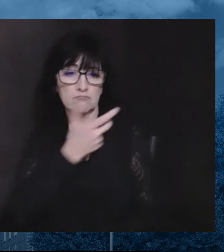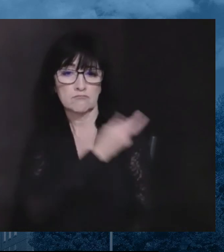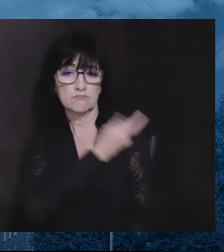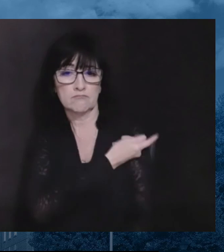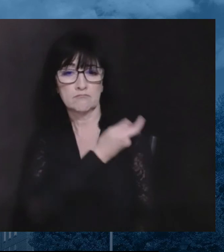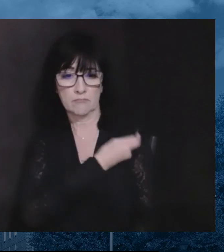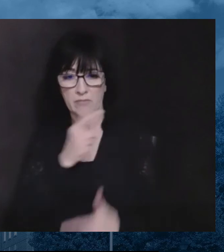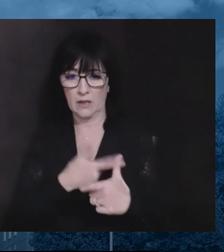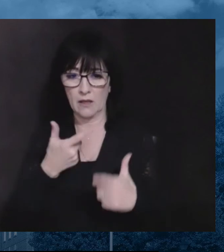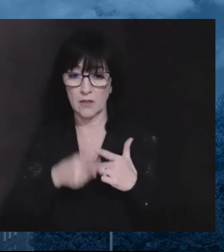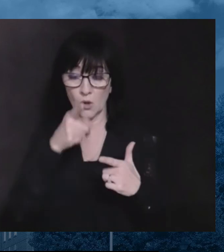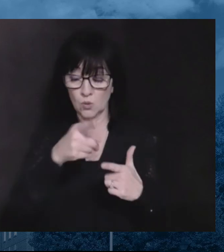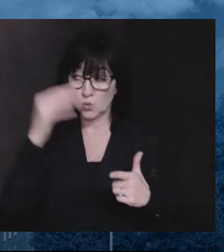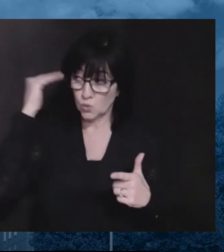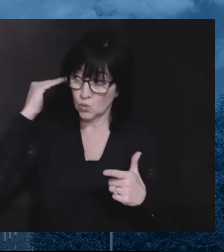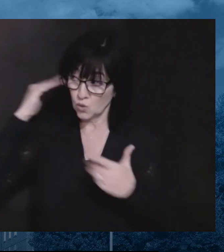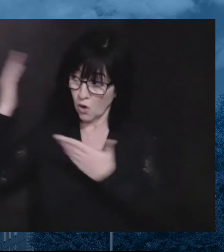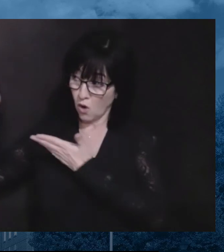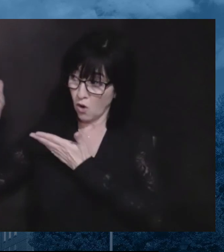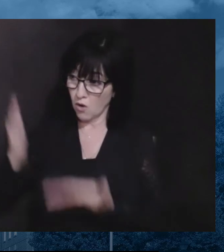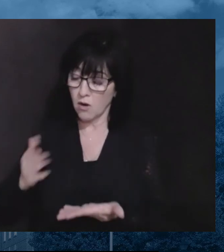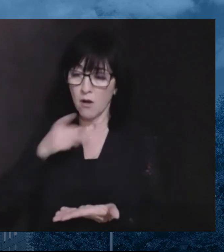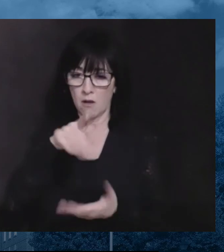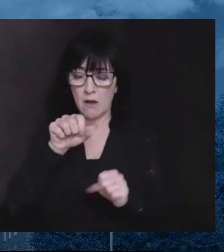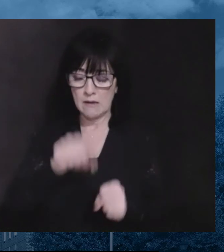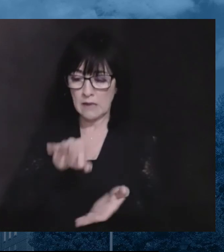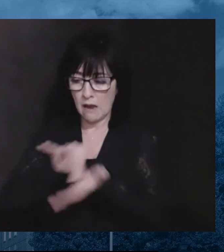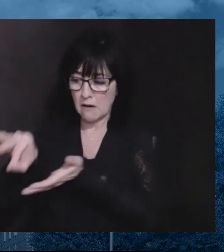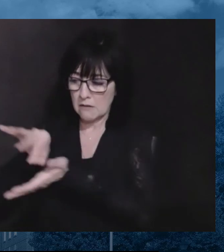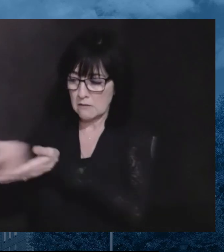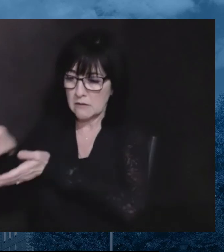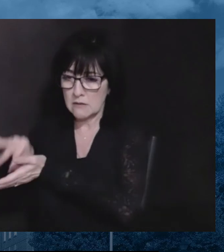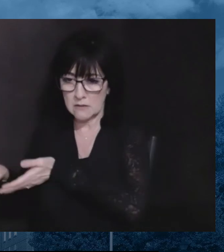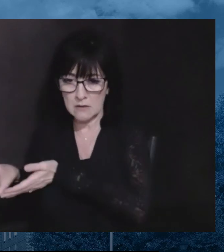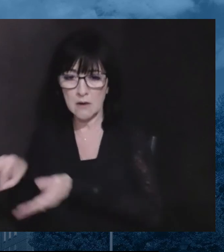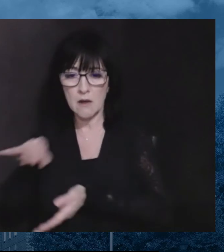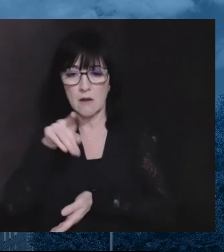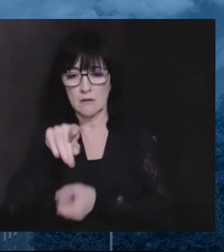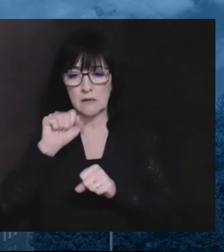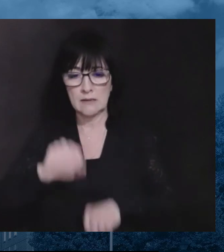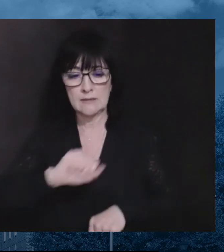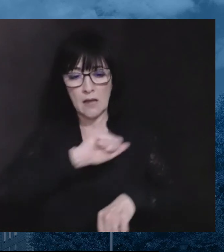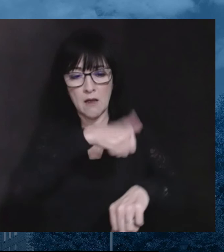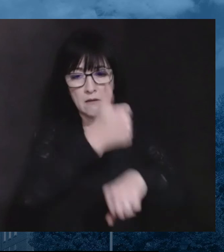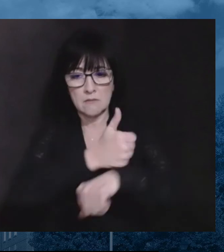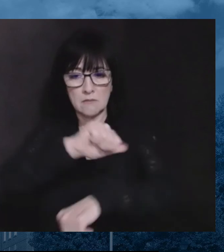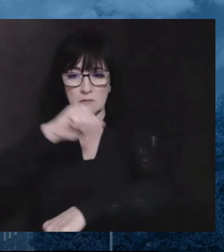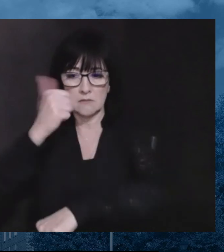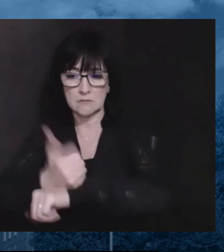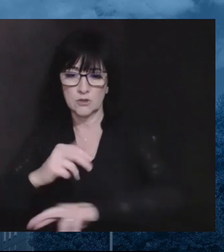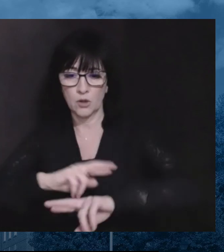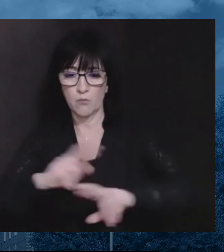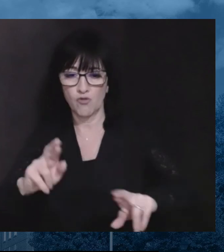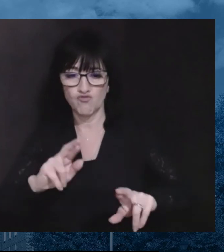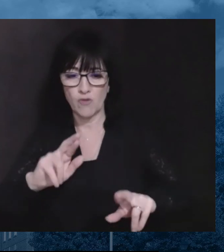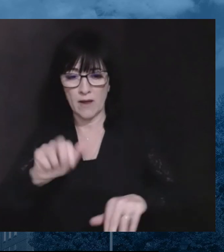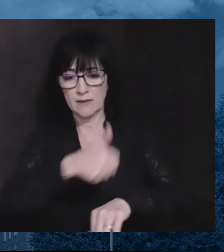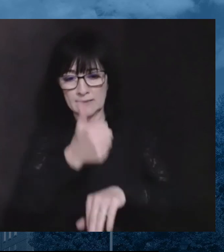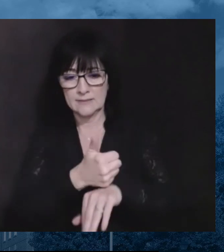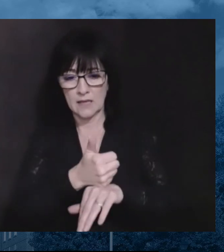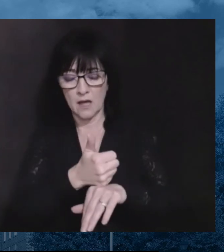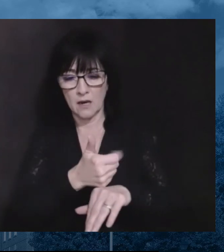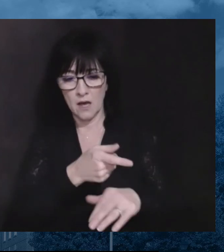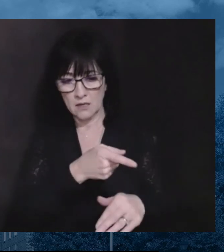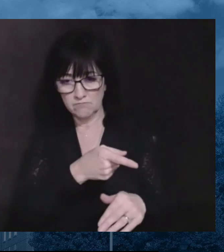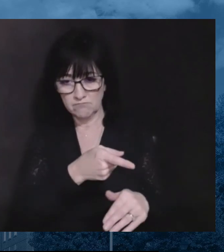kind of expedite this process to get it out as quickly as possible? Yeah, that's a great question, Tim. So the